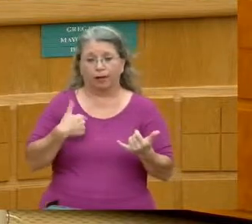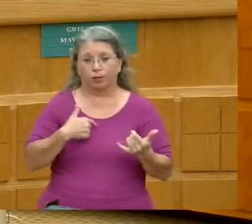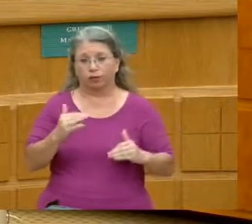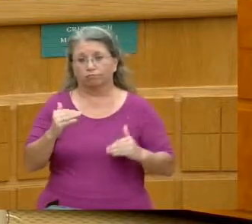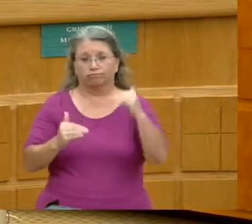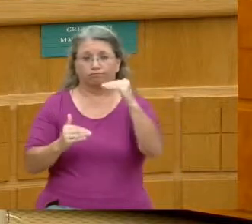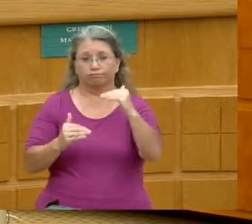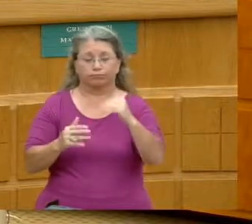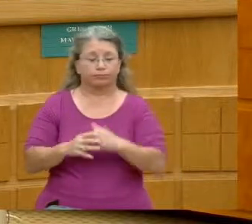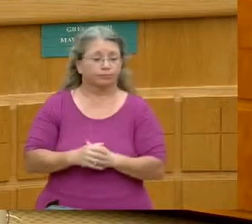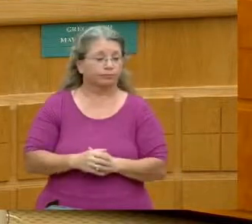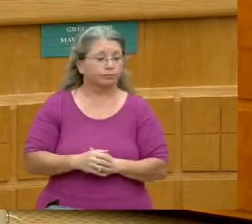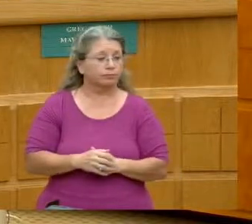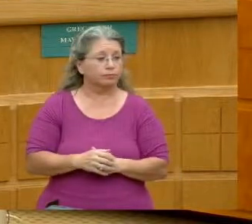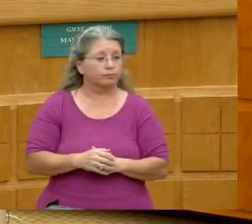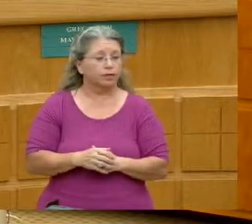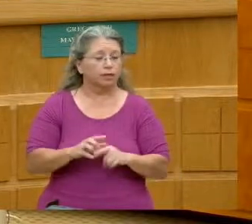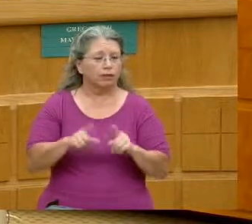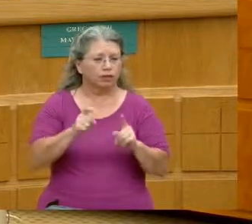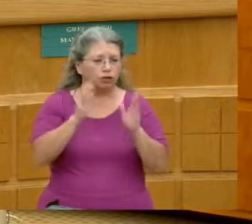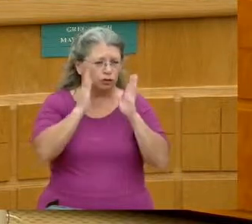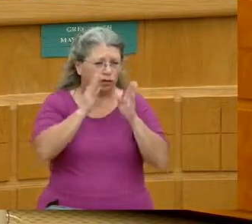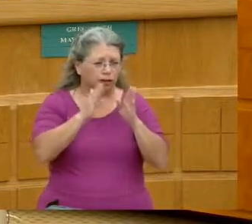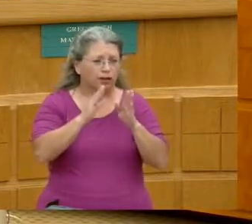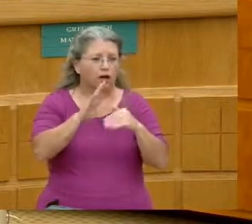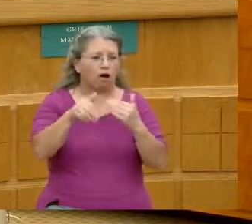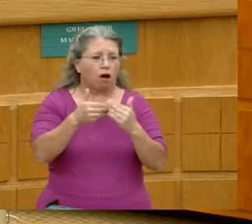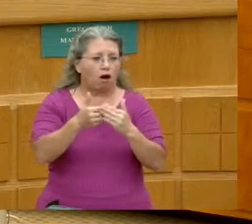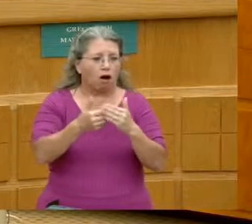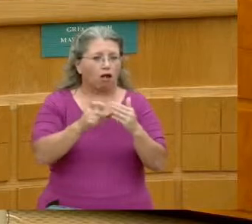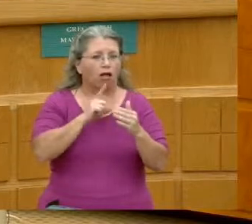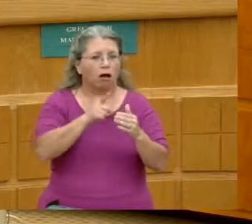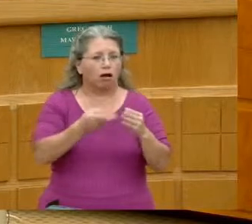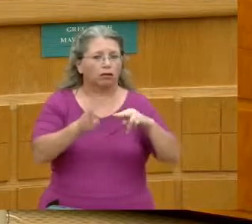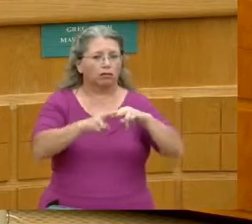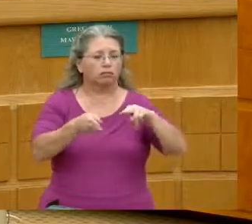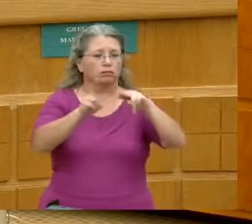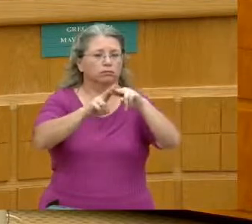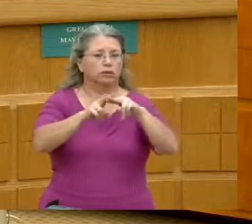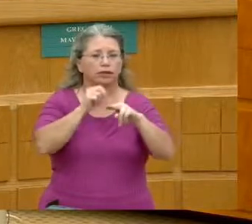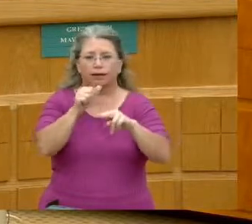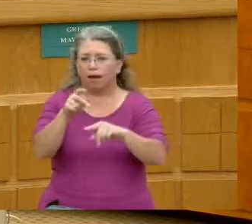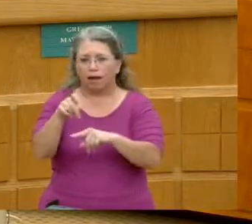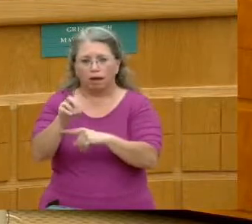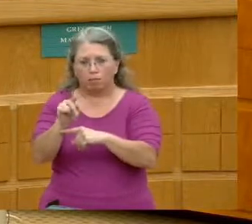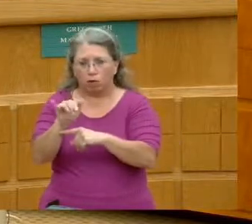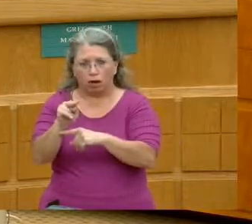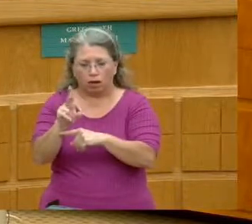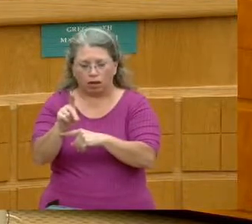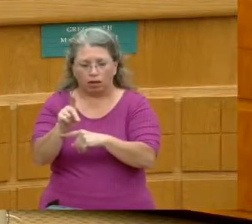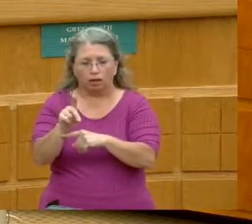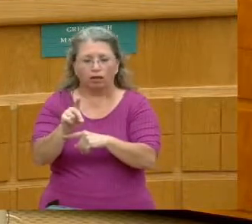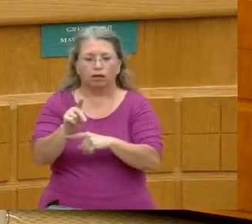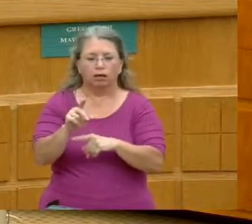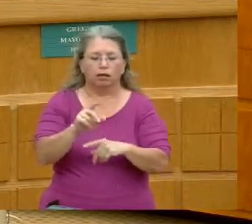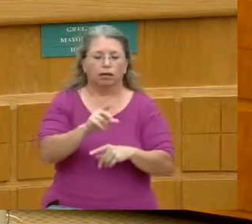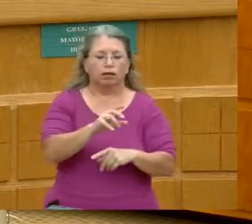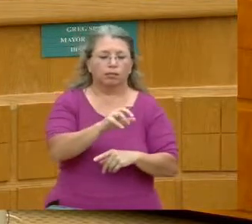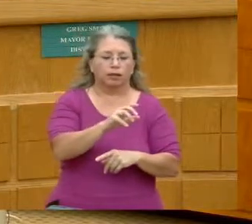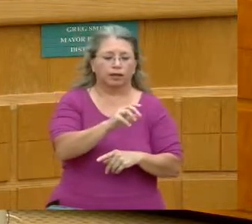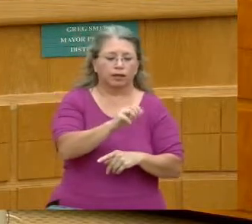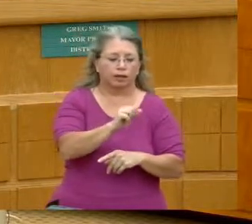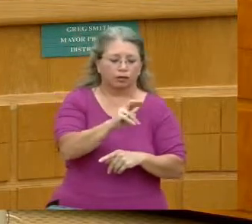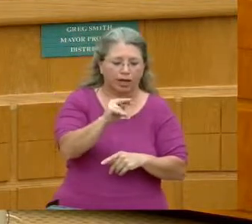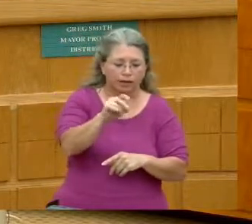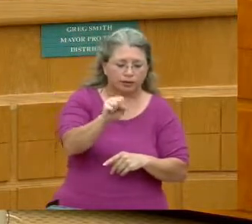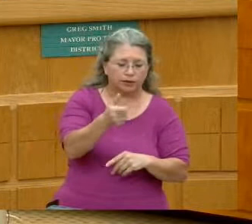is all of these, except for Portland, are going up. Aransas is going up a little bit. Nueces is going up, McAllen, Laredo,